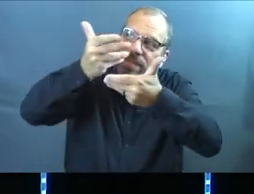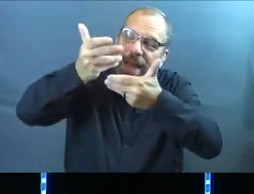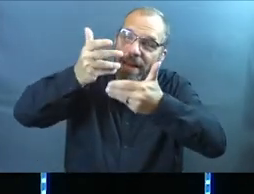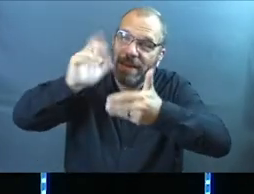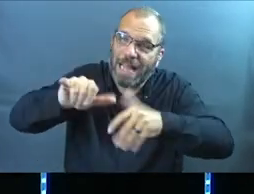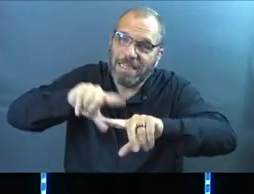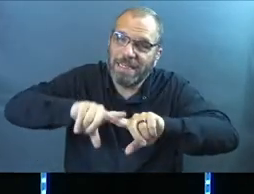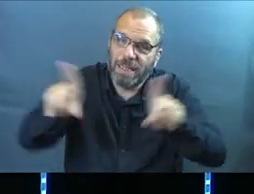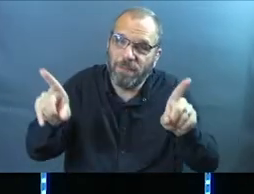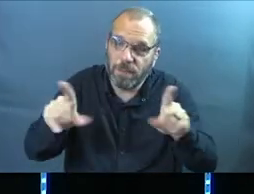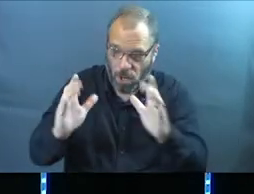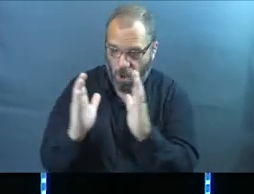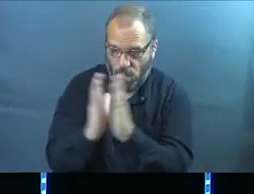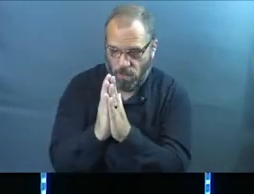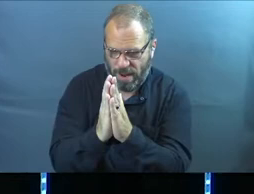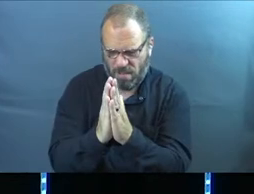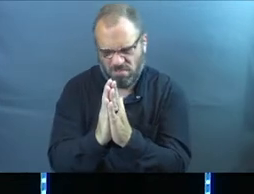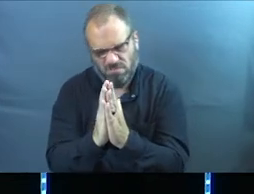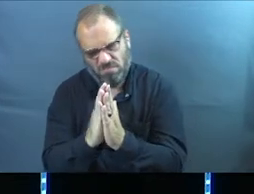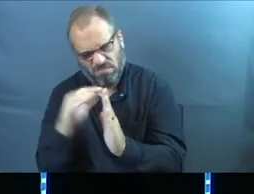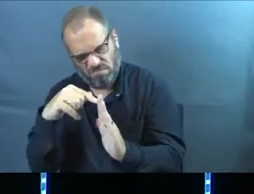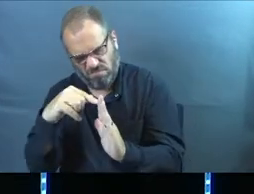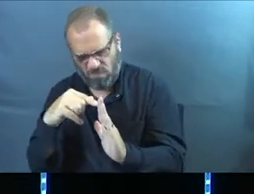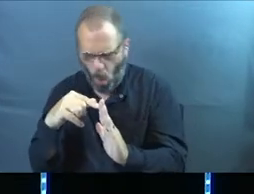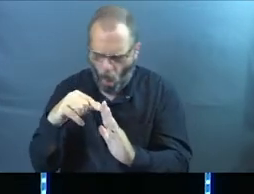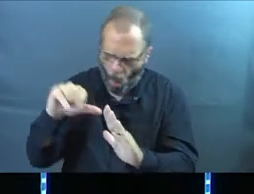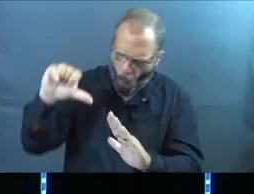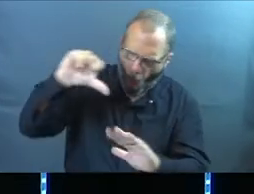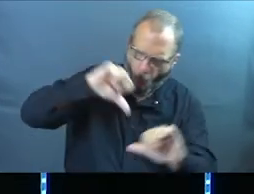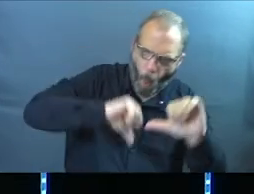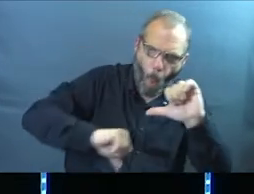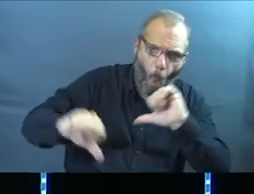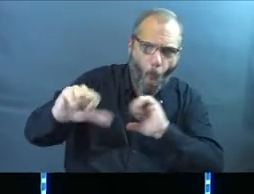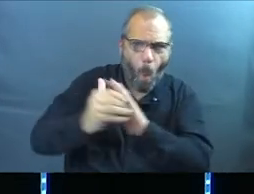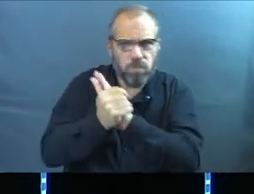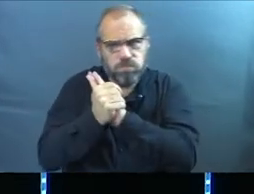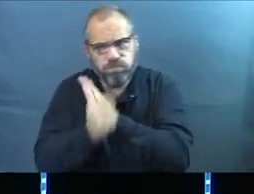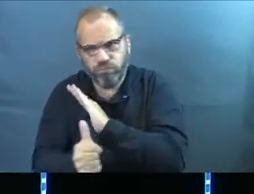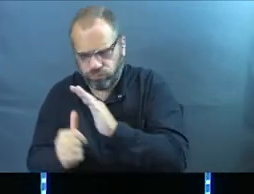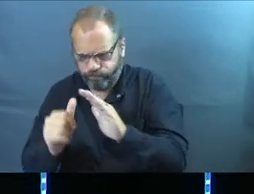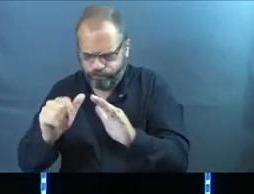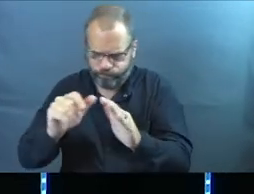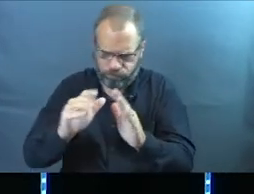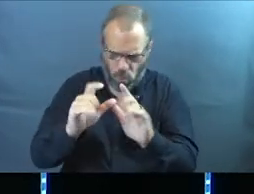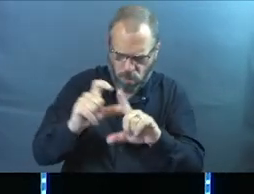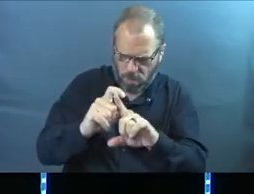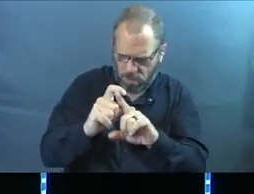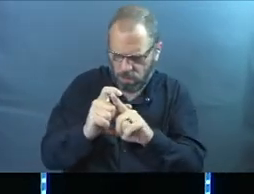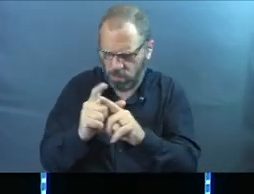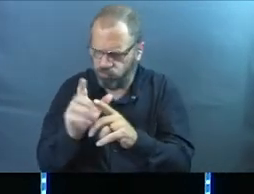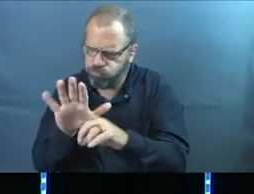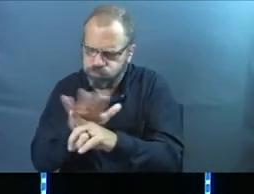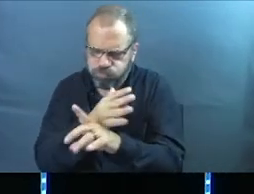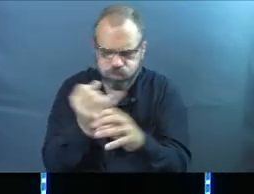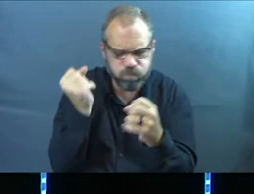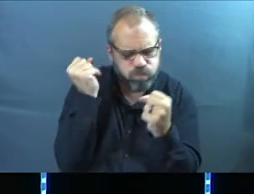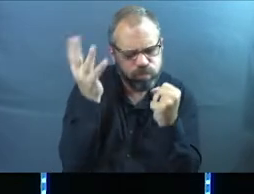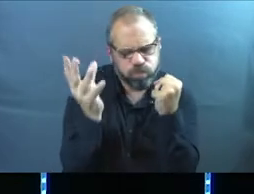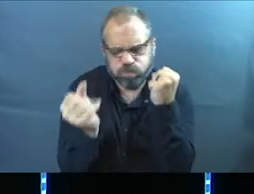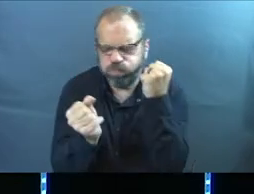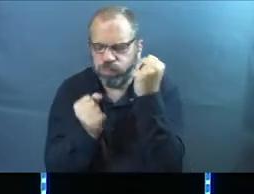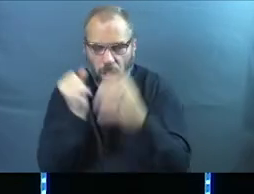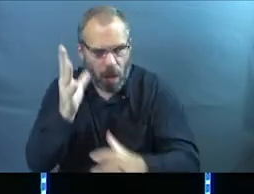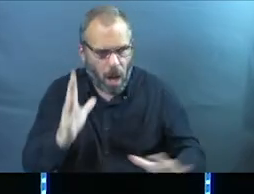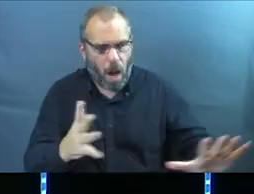difference. Prayer is not some scientific, magical language that if we form the phrases in the right way, it forces